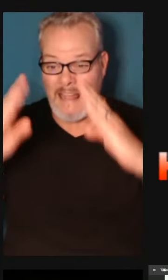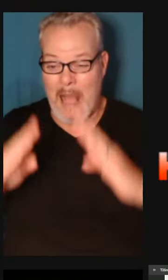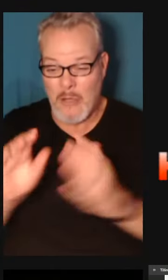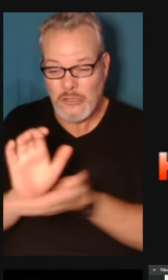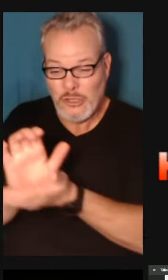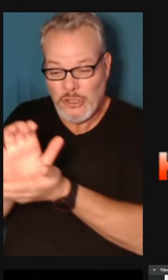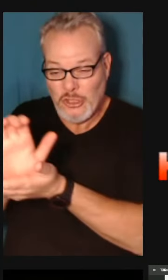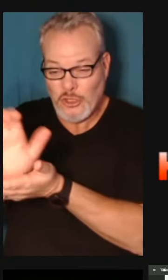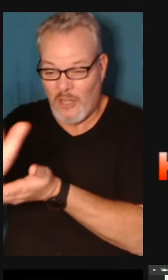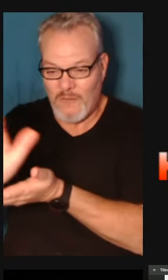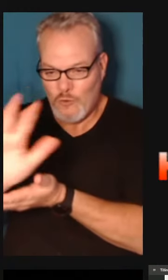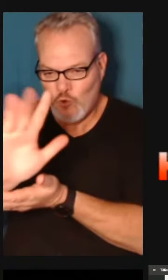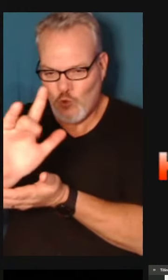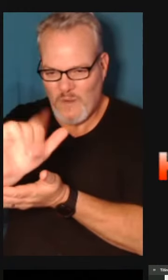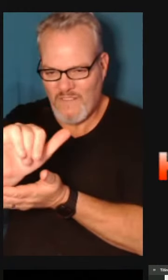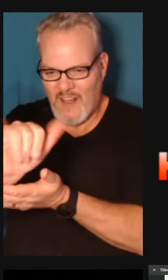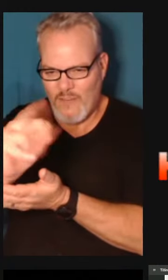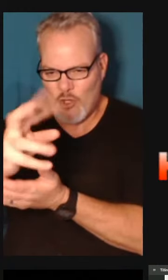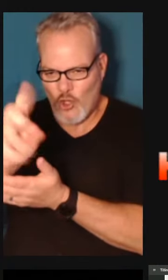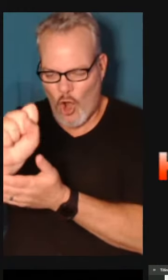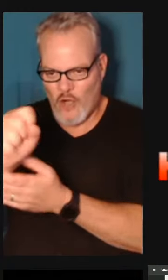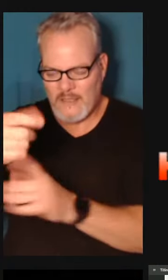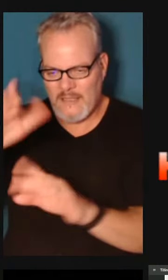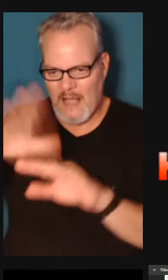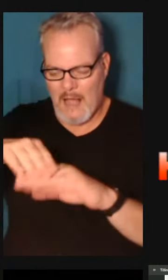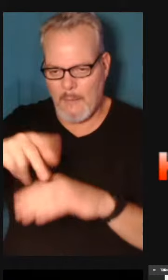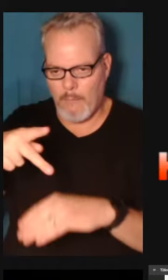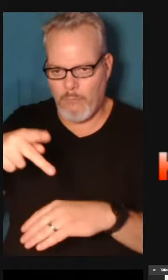off its foundation at Punalu'u.